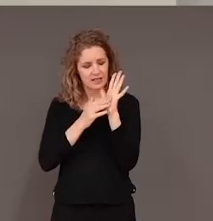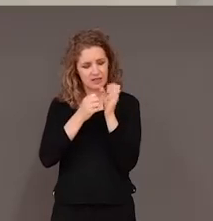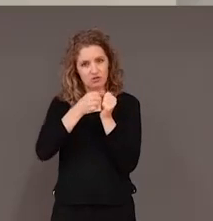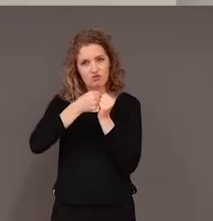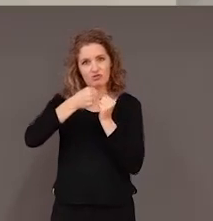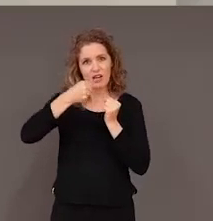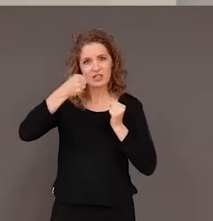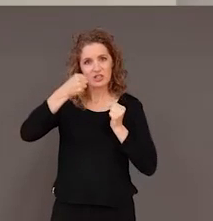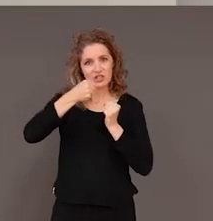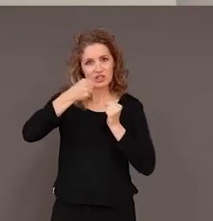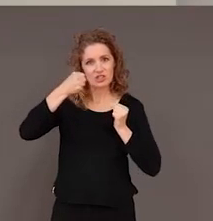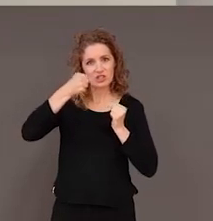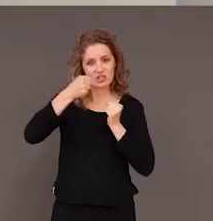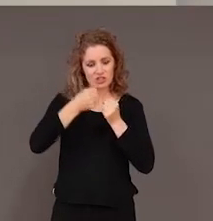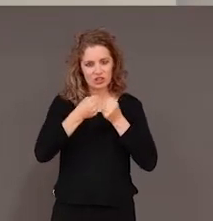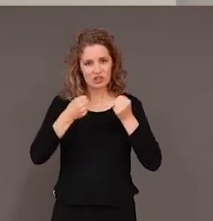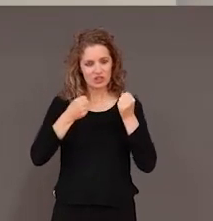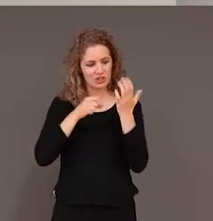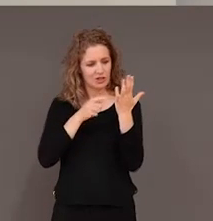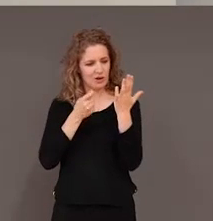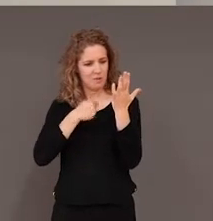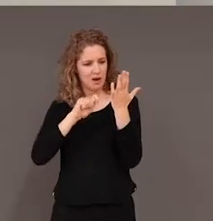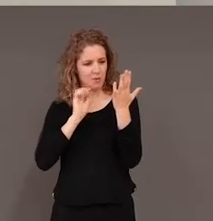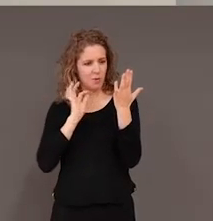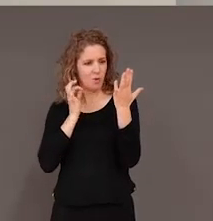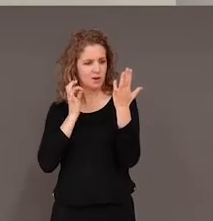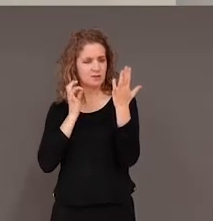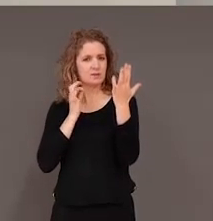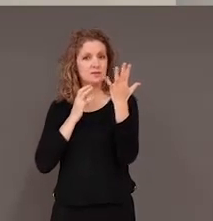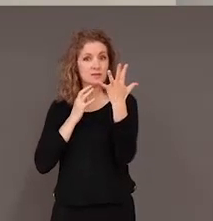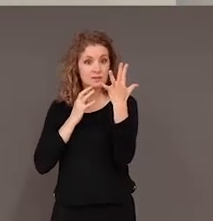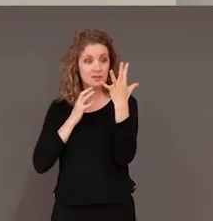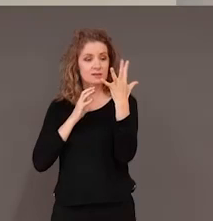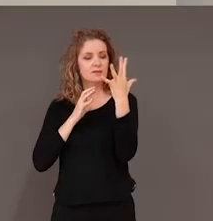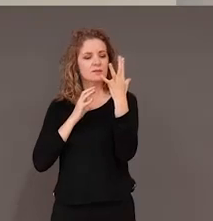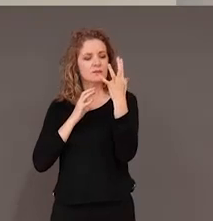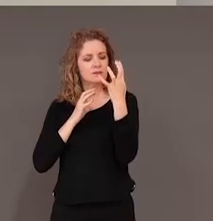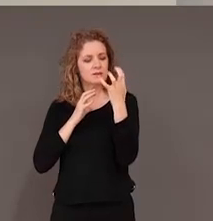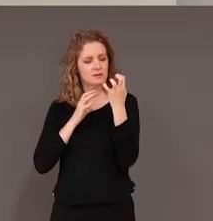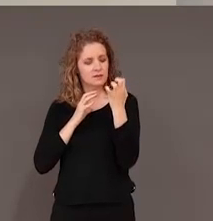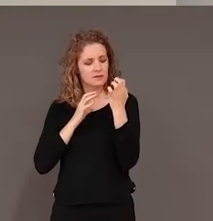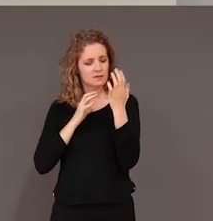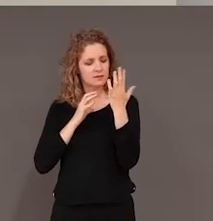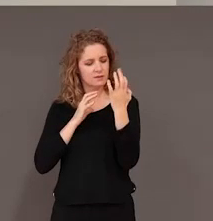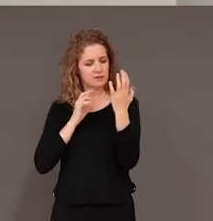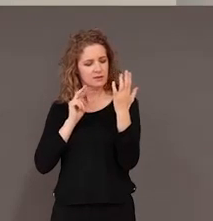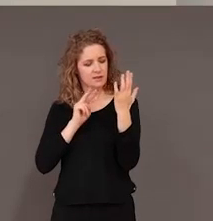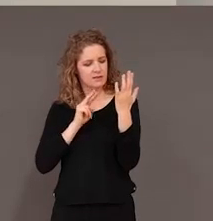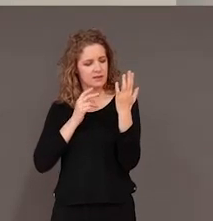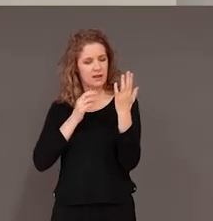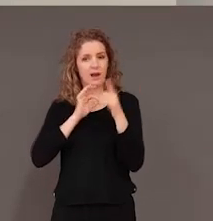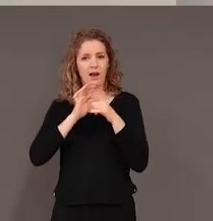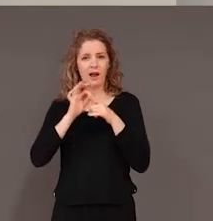hand changes, so it blanches or becomes paler. Slowly release the tension of your hand and notice that the